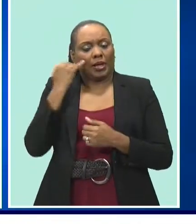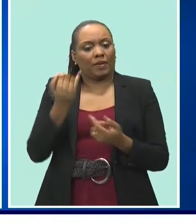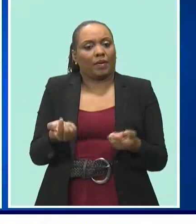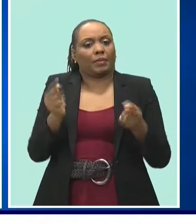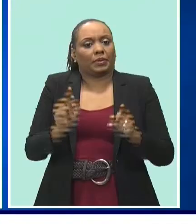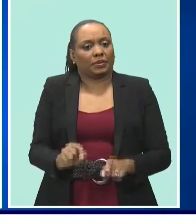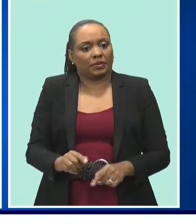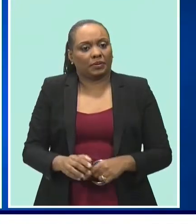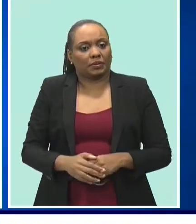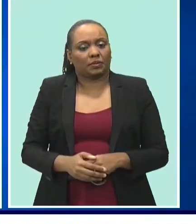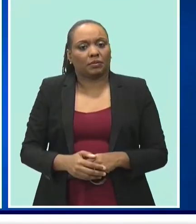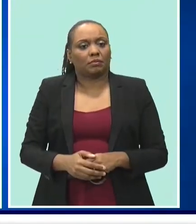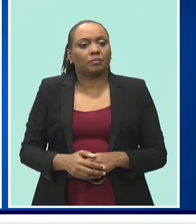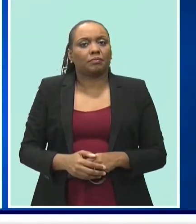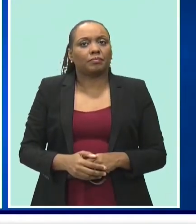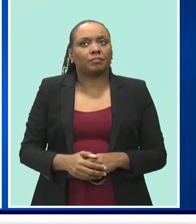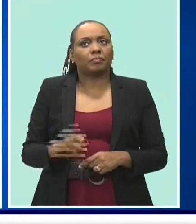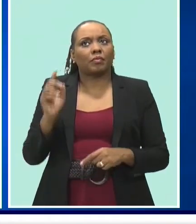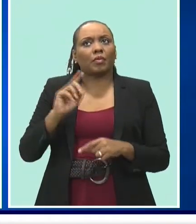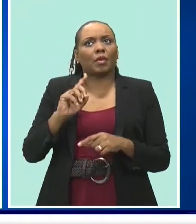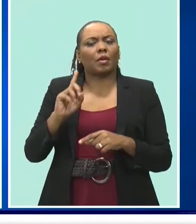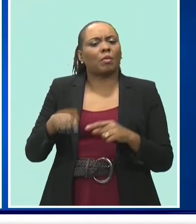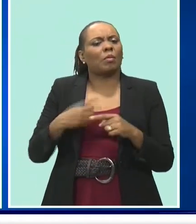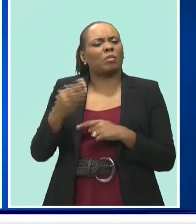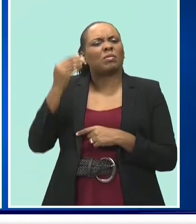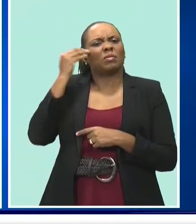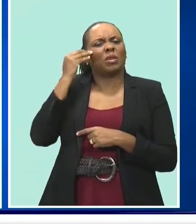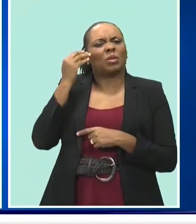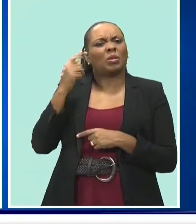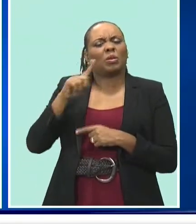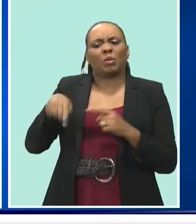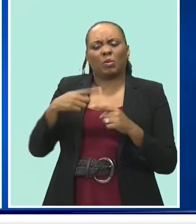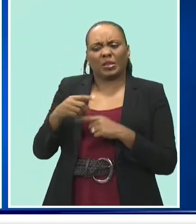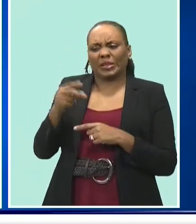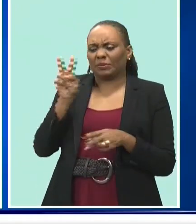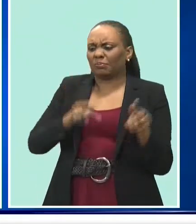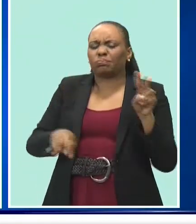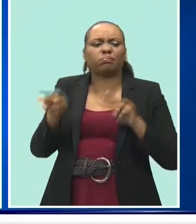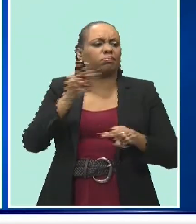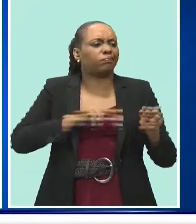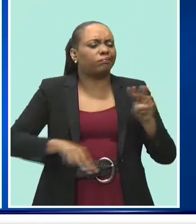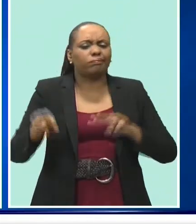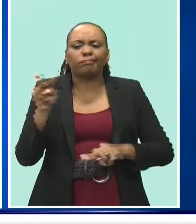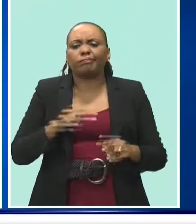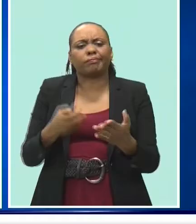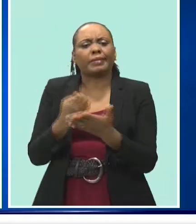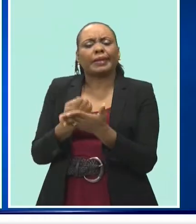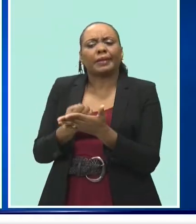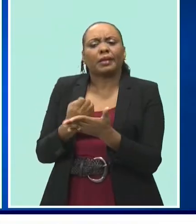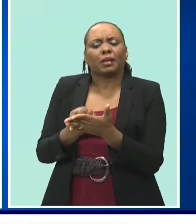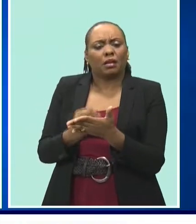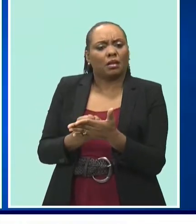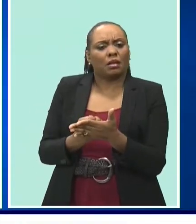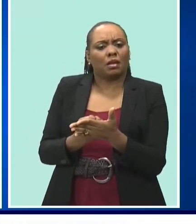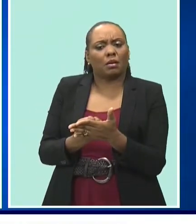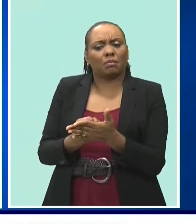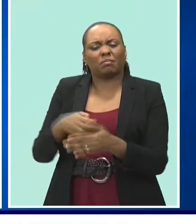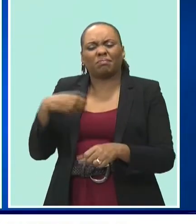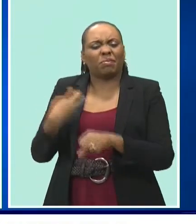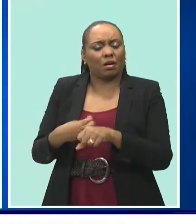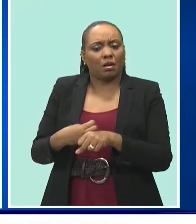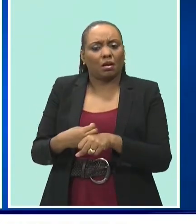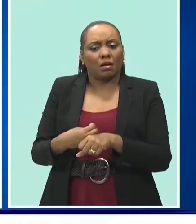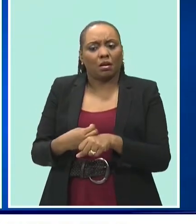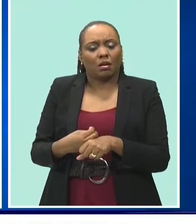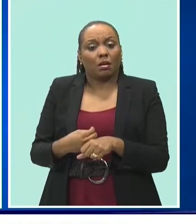which, when coupled with the harsh economic realities faced by Barbadians, could lead to increased workplace violence, including